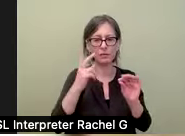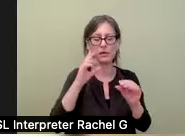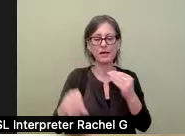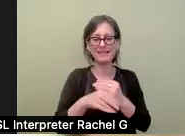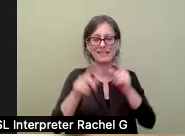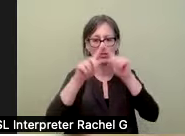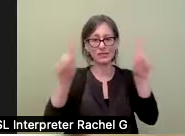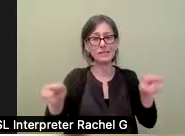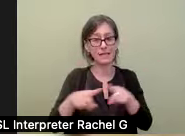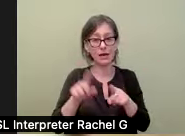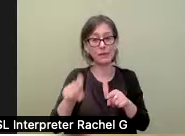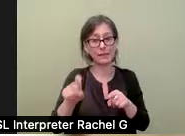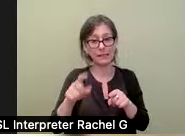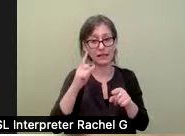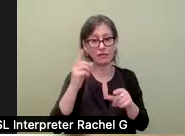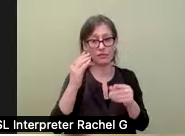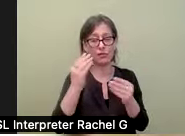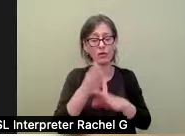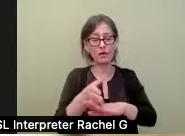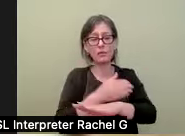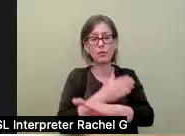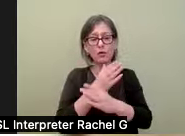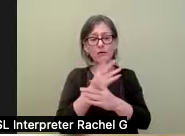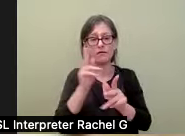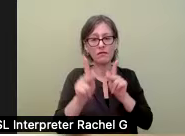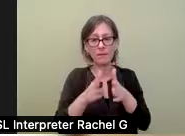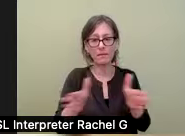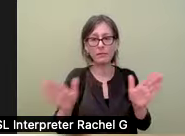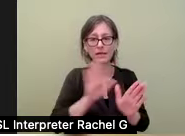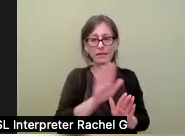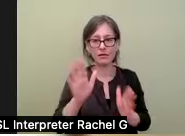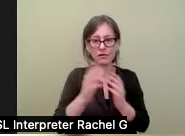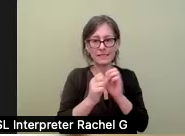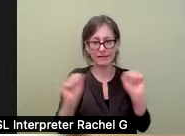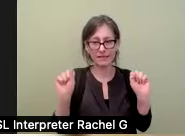definitely needed to increase public safety. Next slide, please.